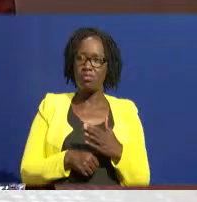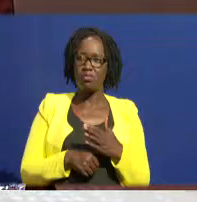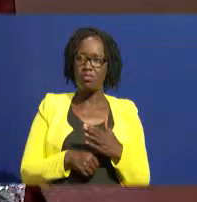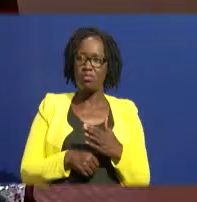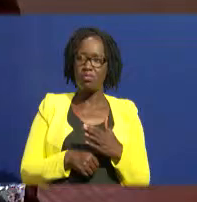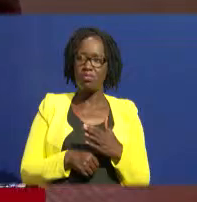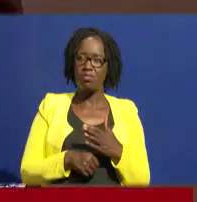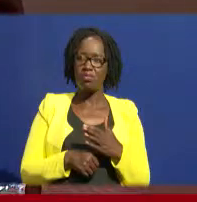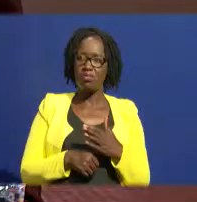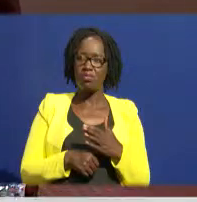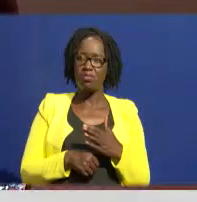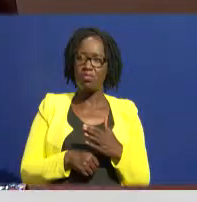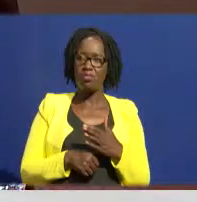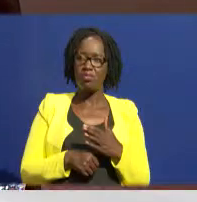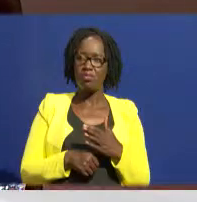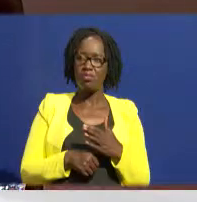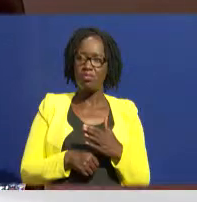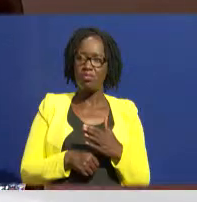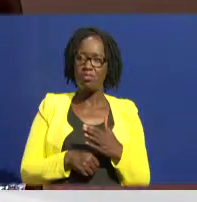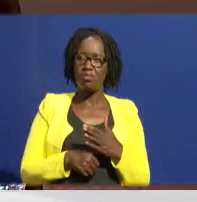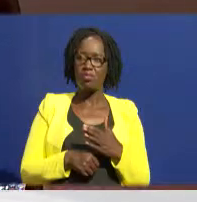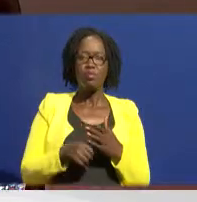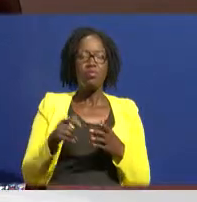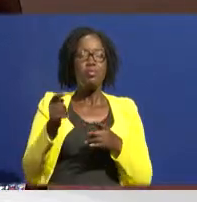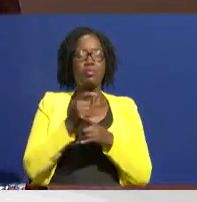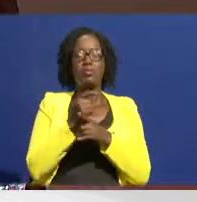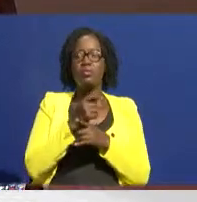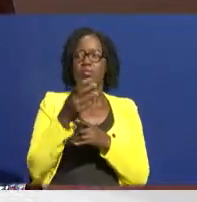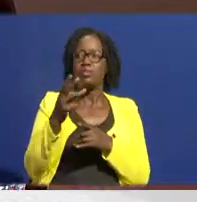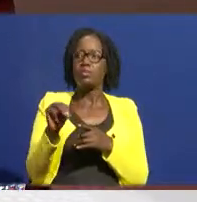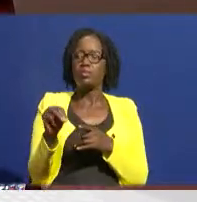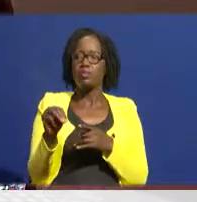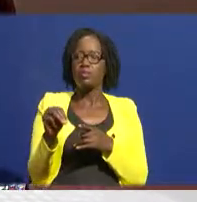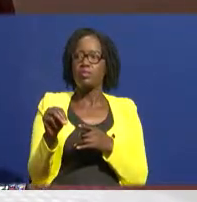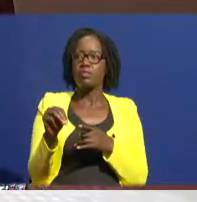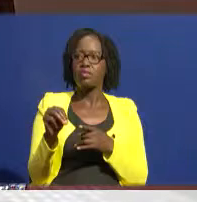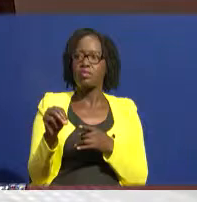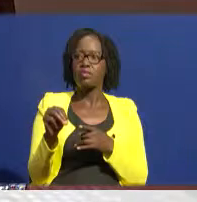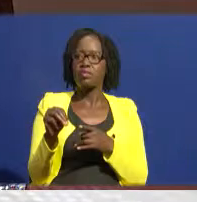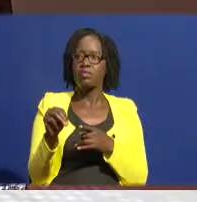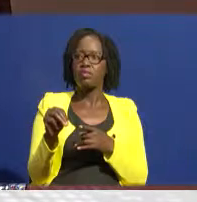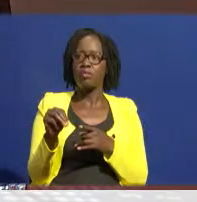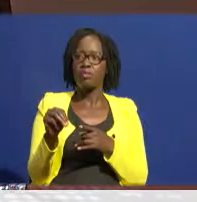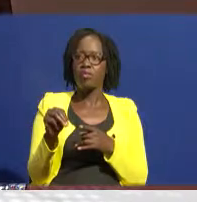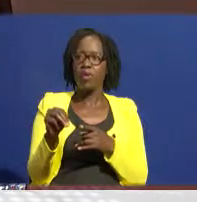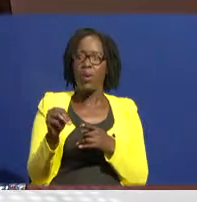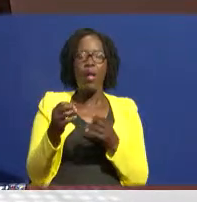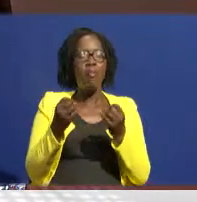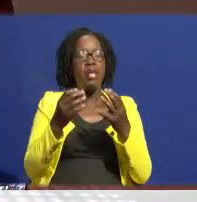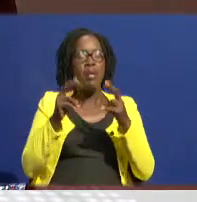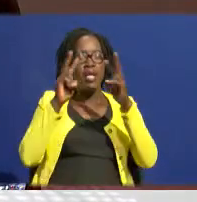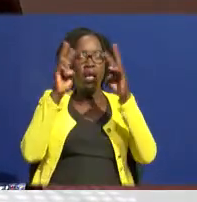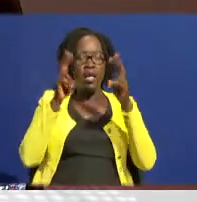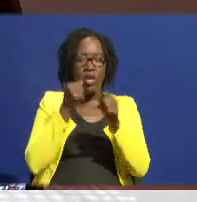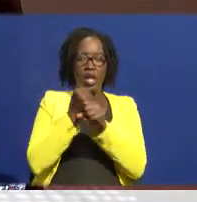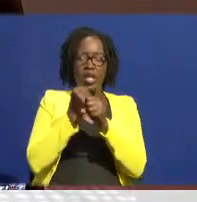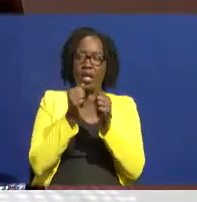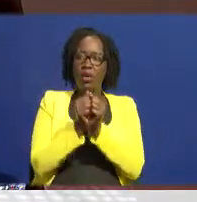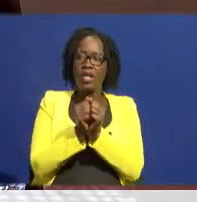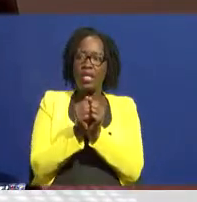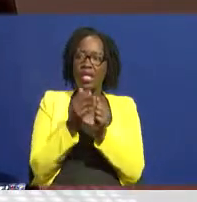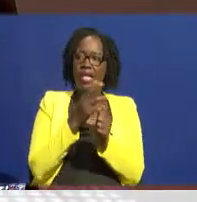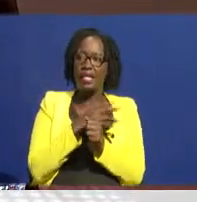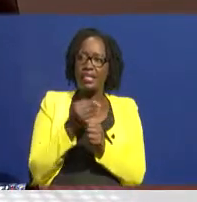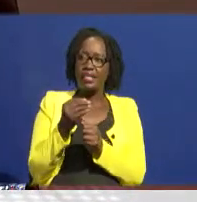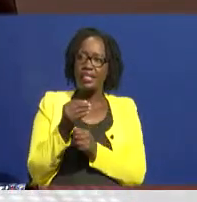some of issues that they face. Mm-hmm. We train them. It's actually all around, because there are very many issues we are dealing with, and we